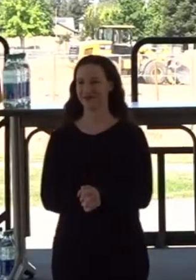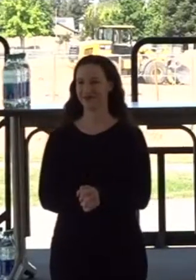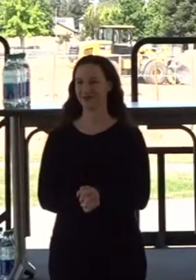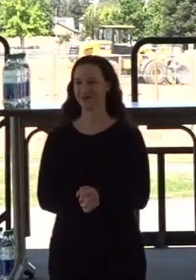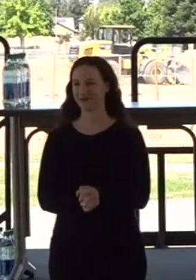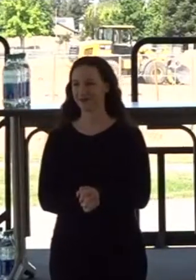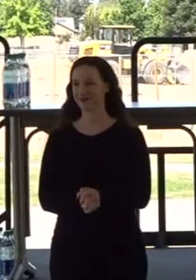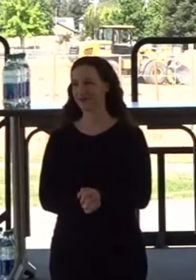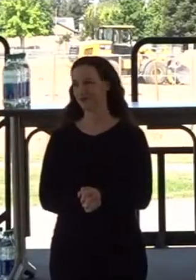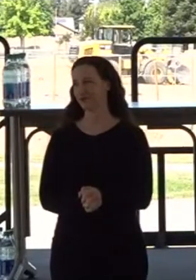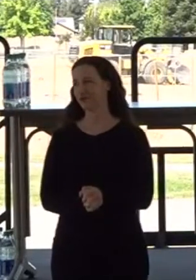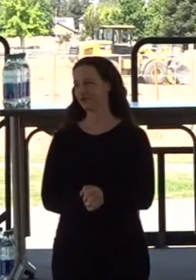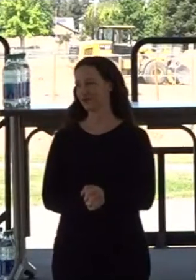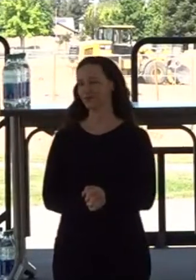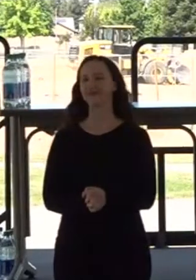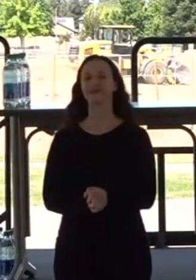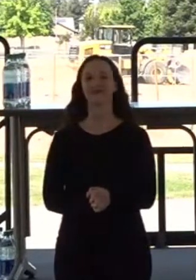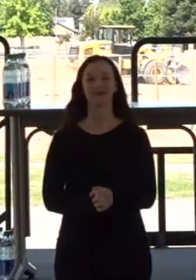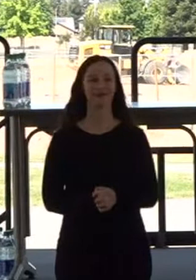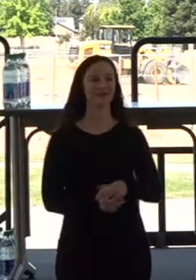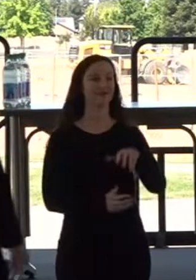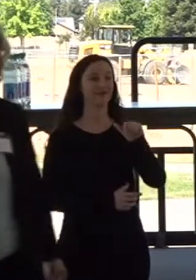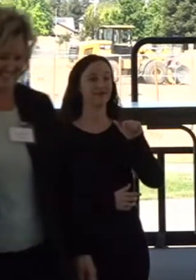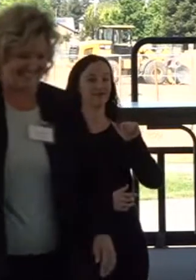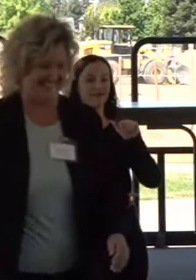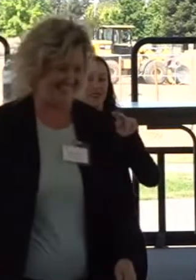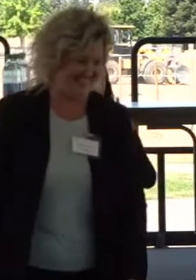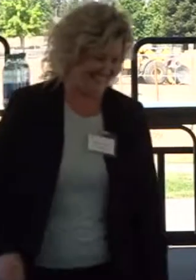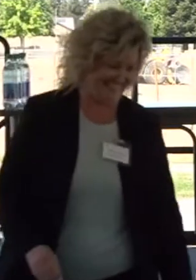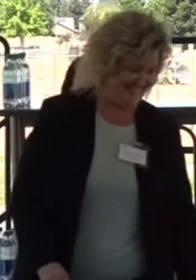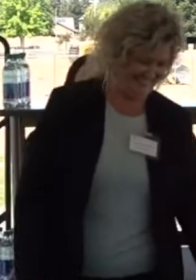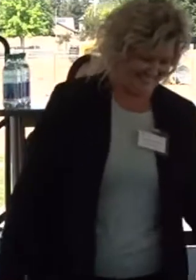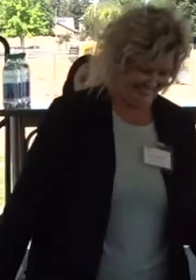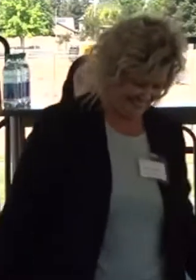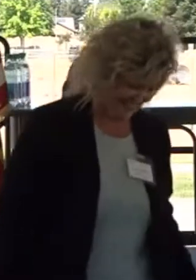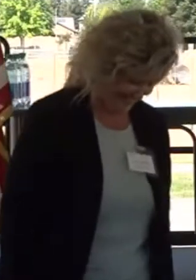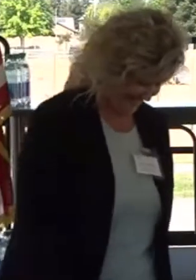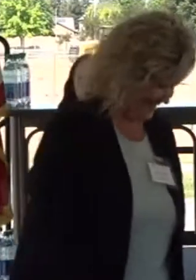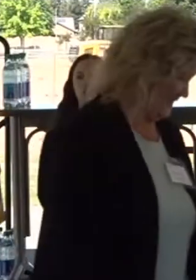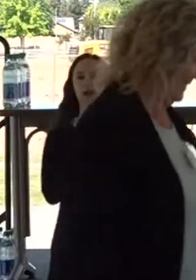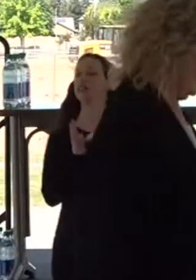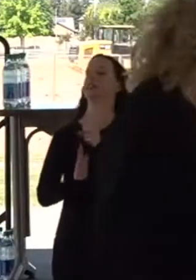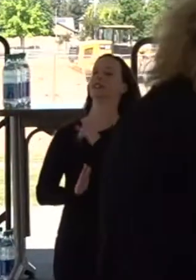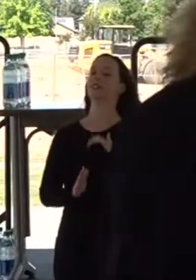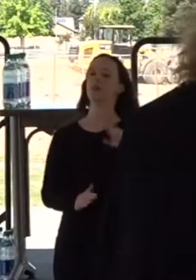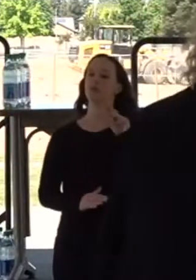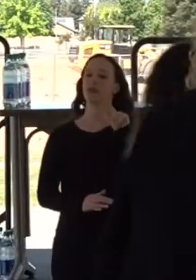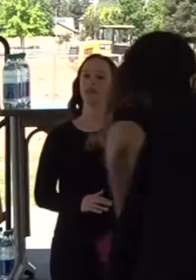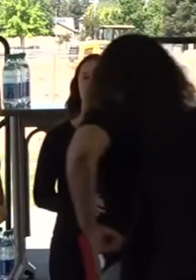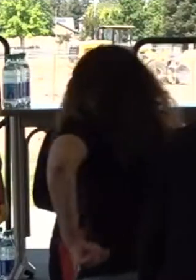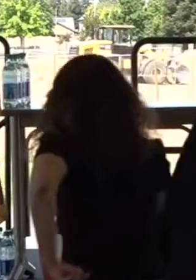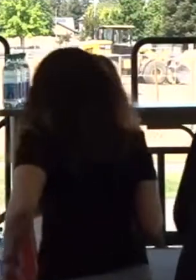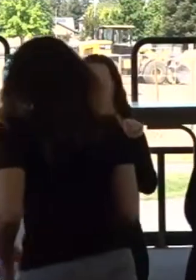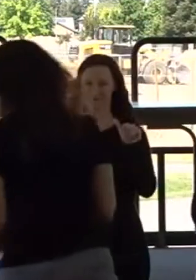Okay. There she is, Andrea Soto Alvarez, representing Senator Melissa Hurtado.